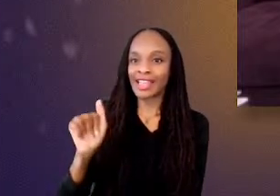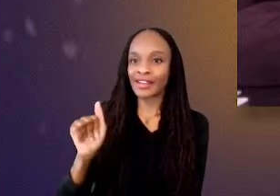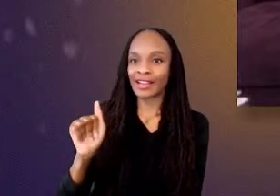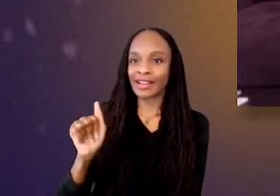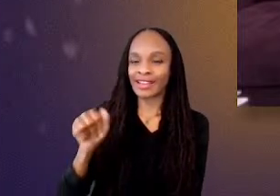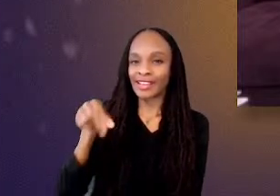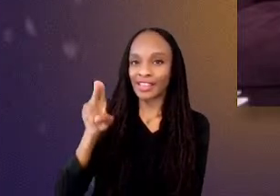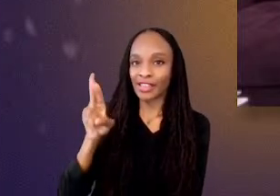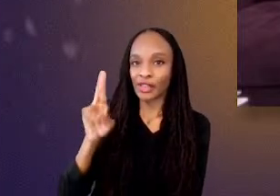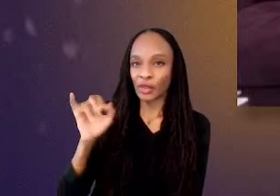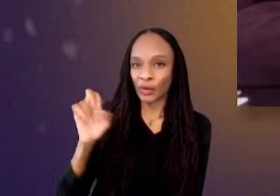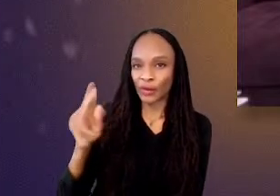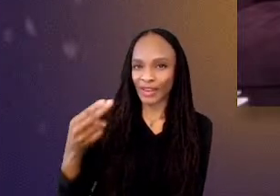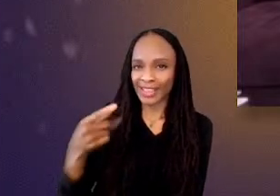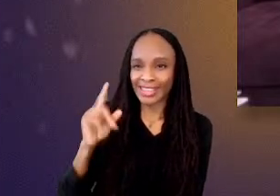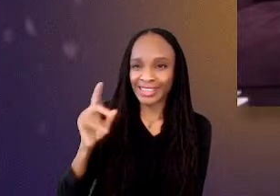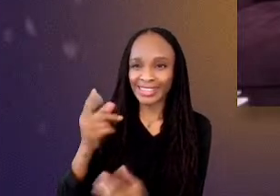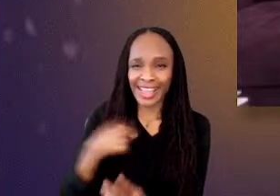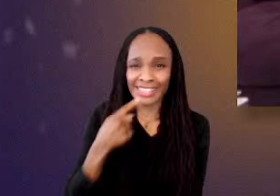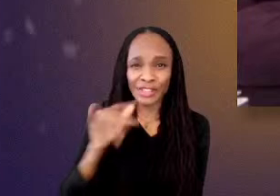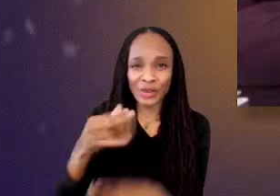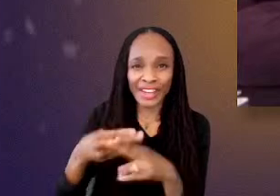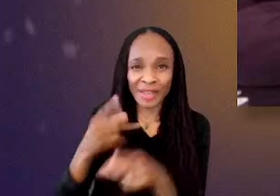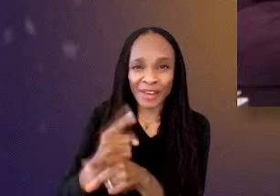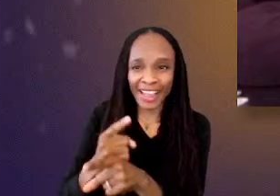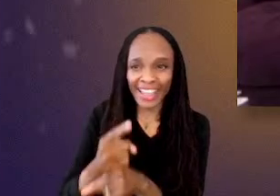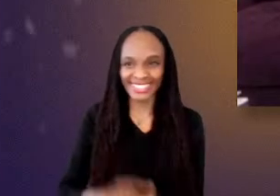Urich. Did I get it right?